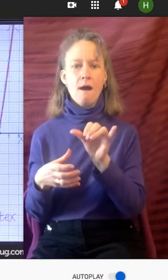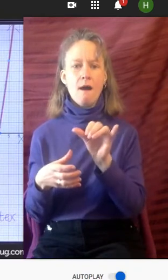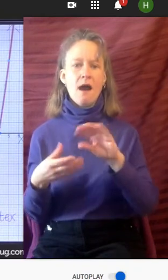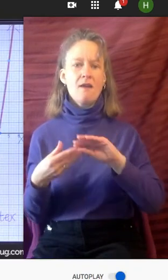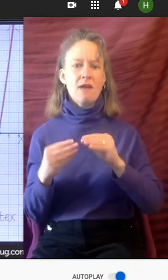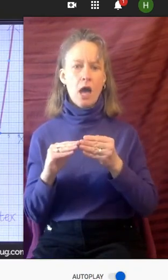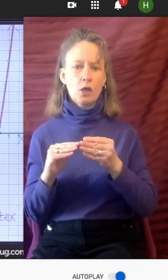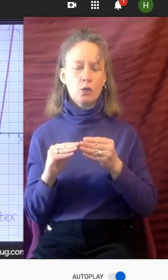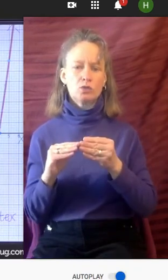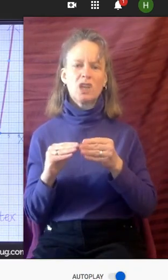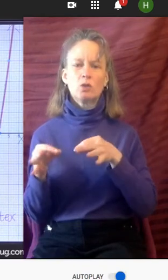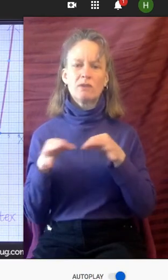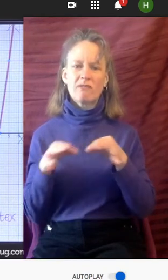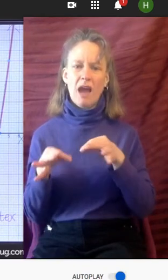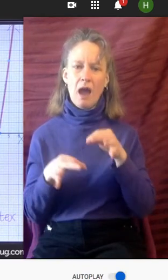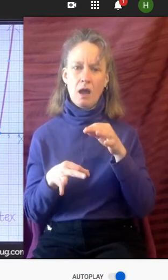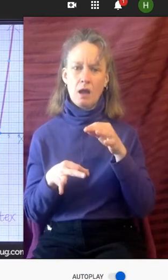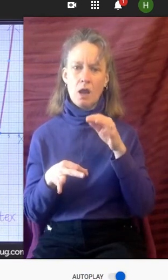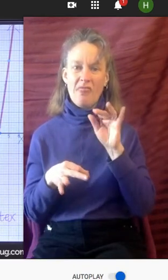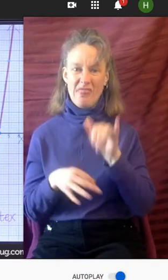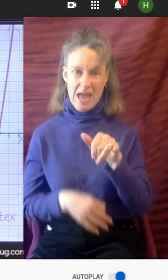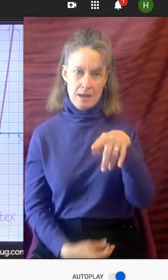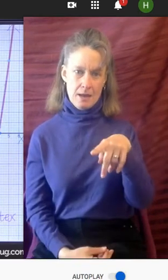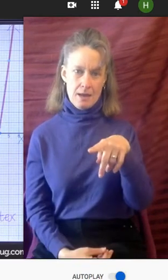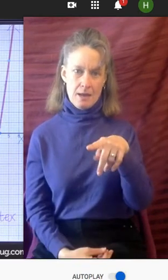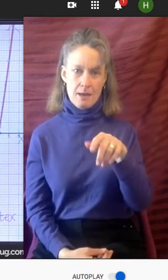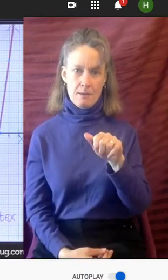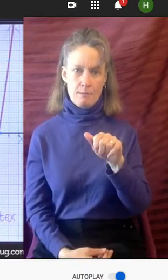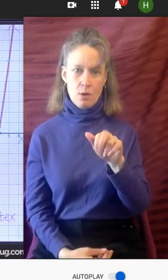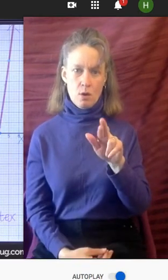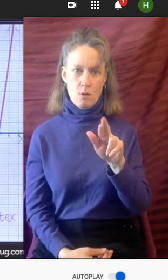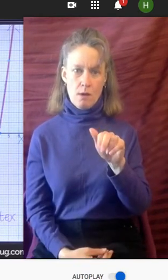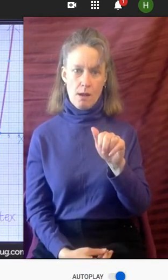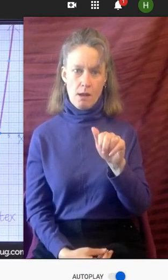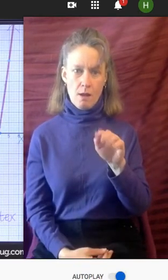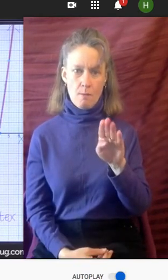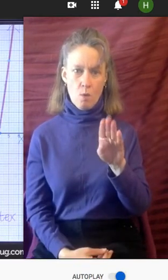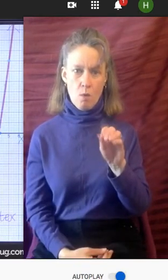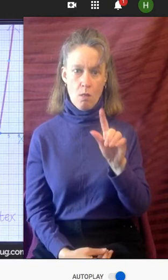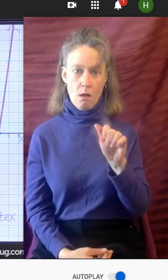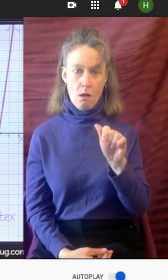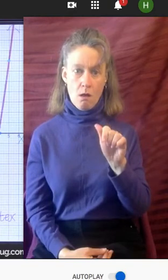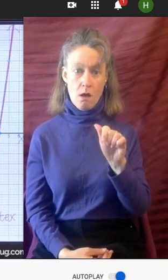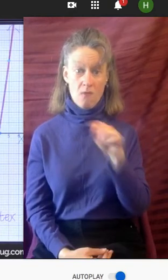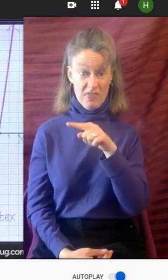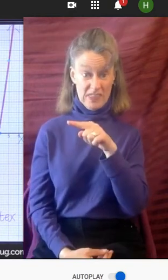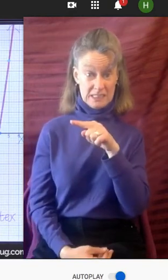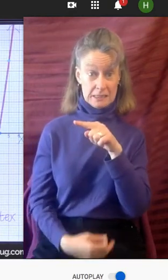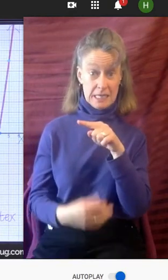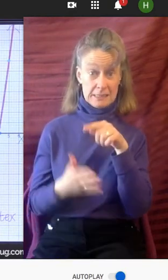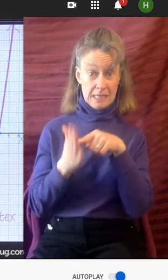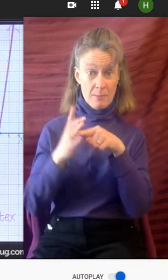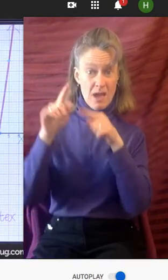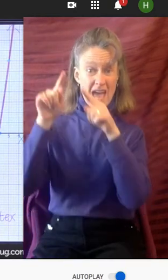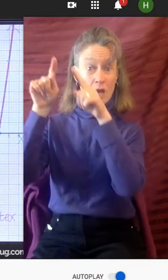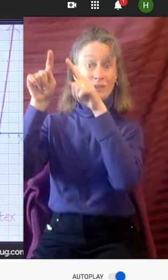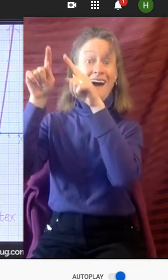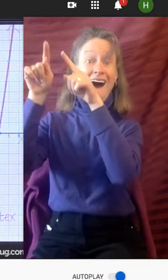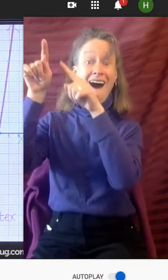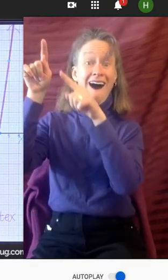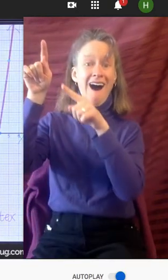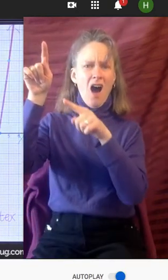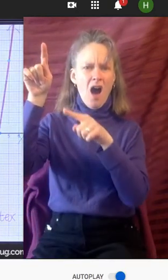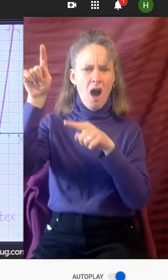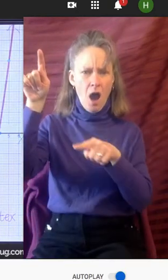So here, the parabola only go as low as right here, where the y value